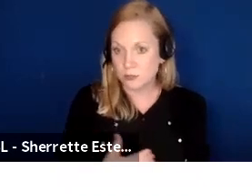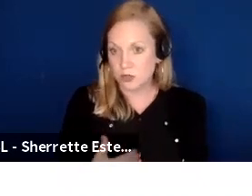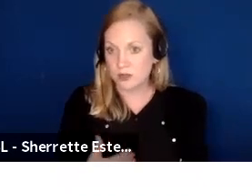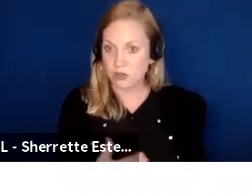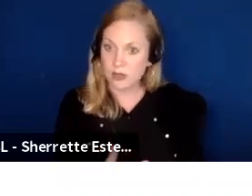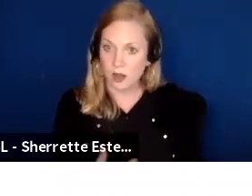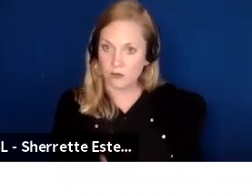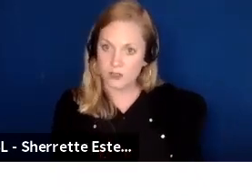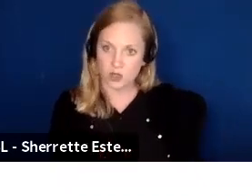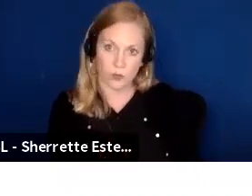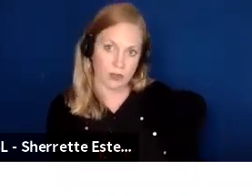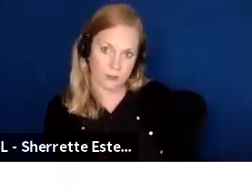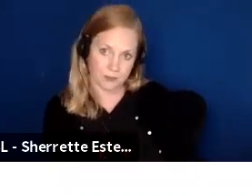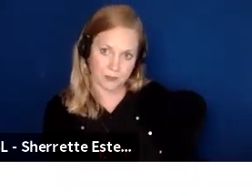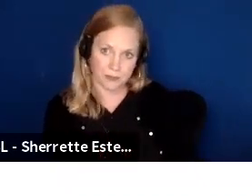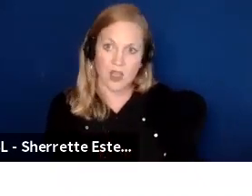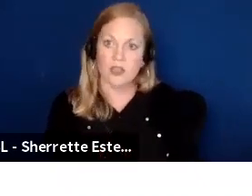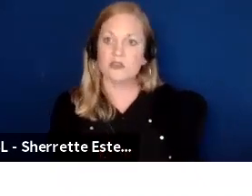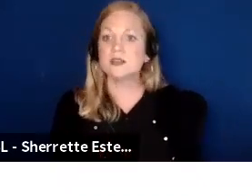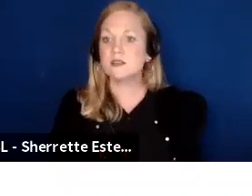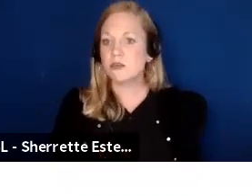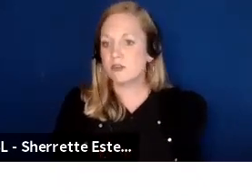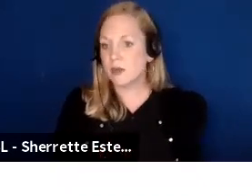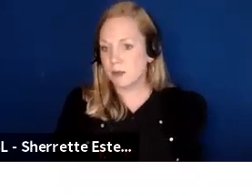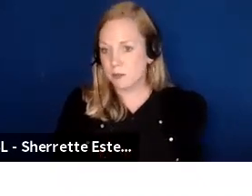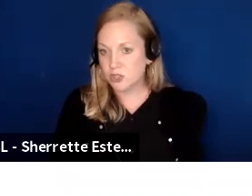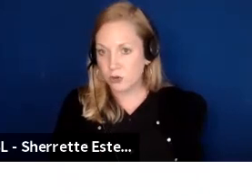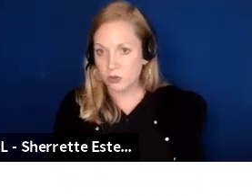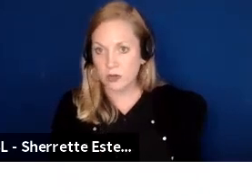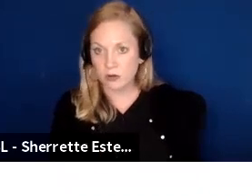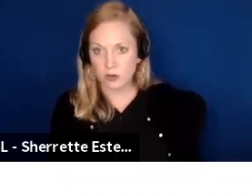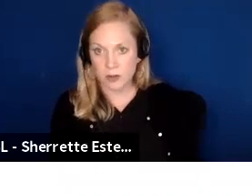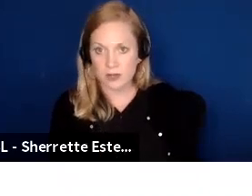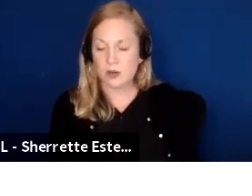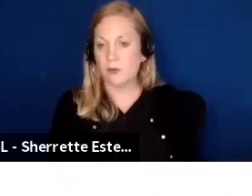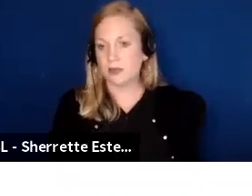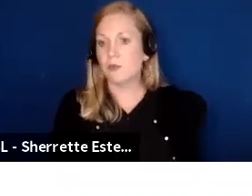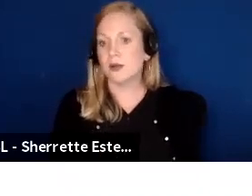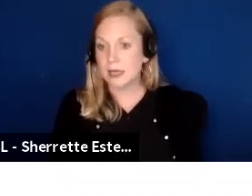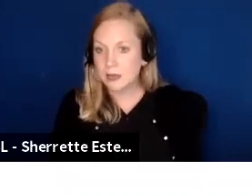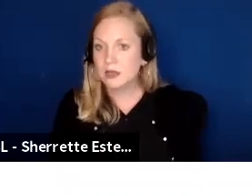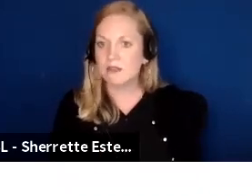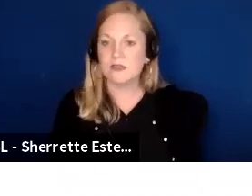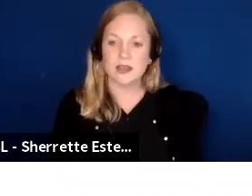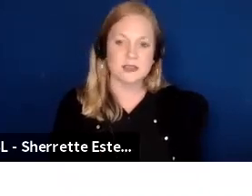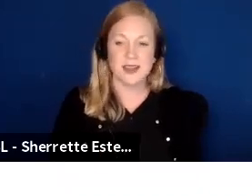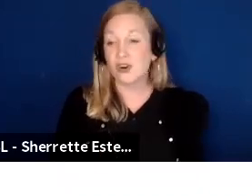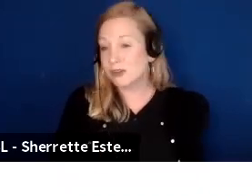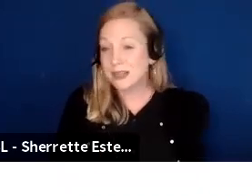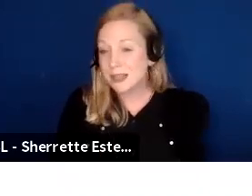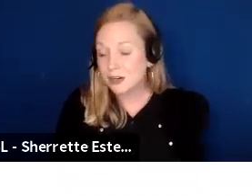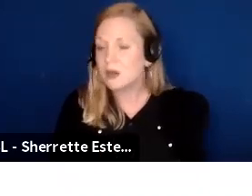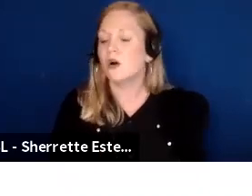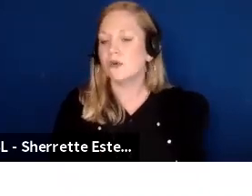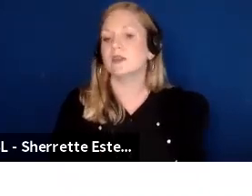experience to the person that you're in a conversation with. There is another film that I'm going to be showing you here in a few minutes that will make that point again. If that is not